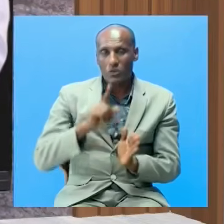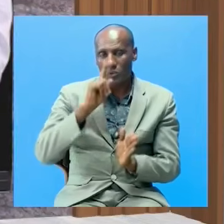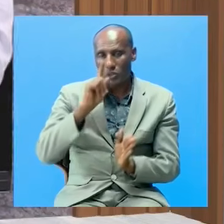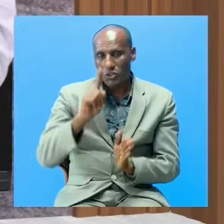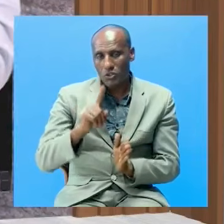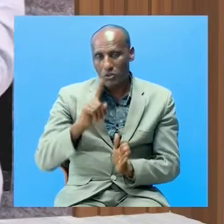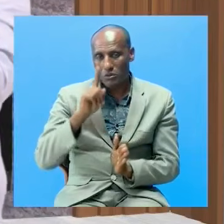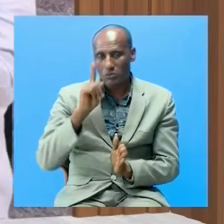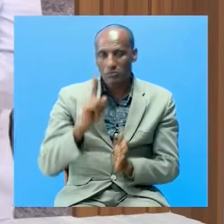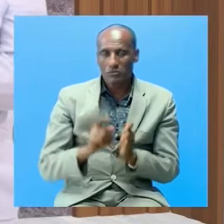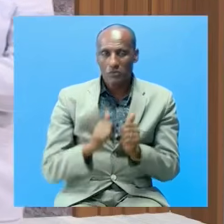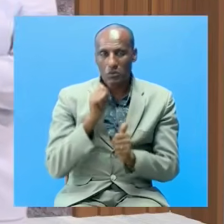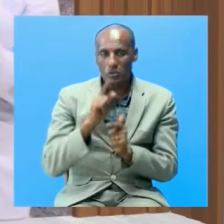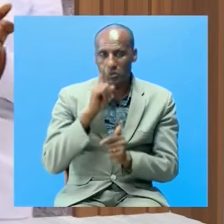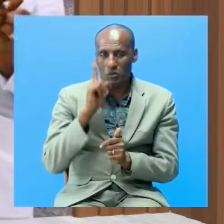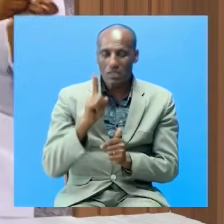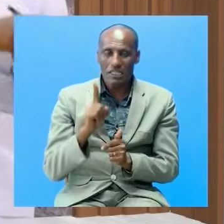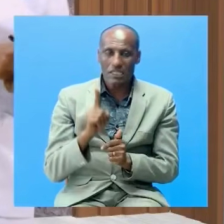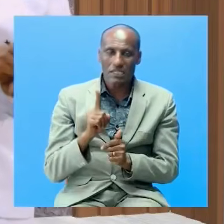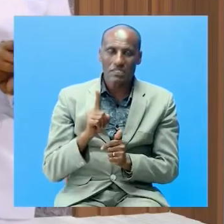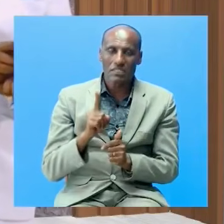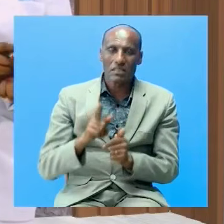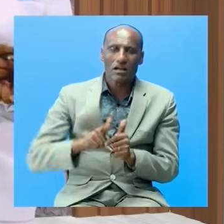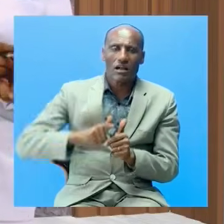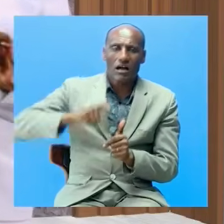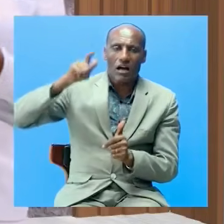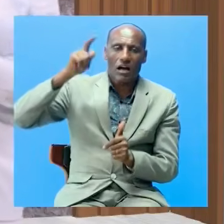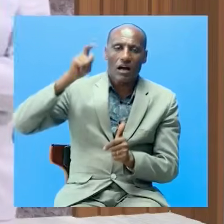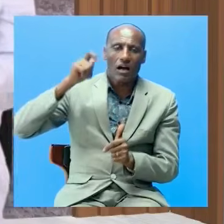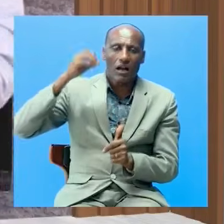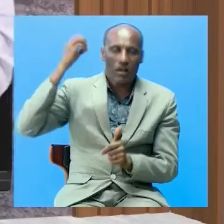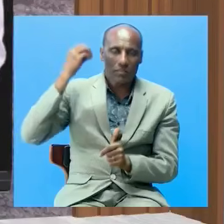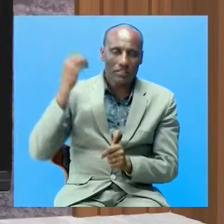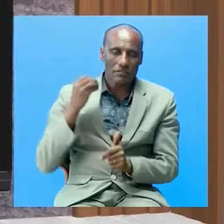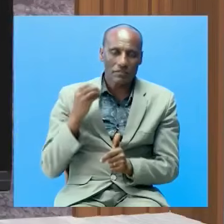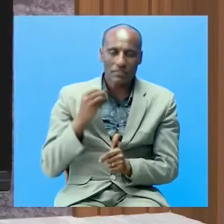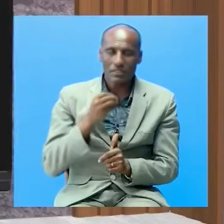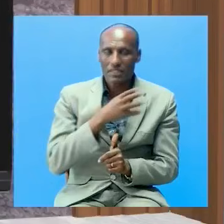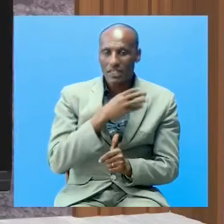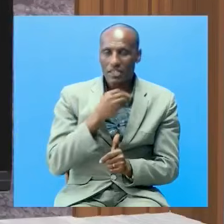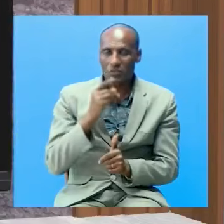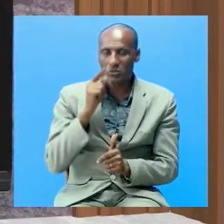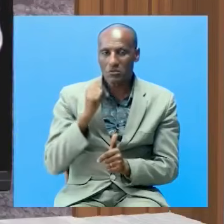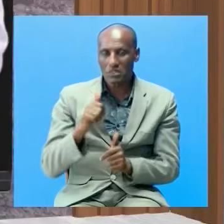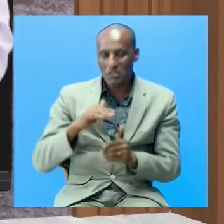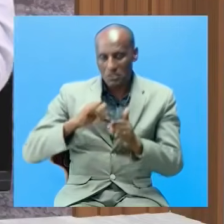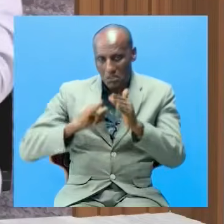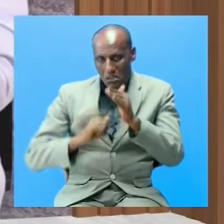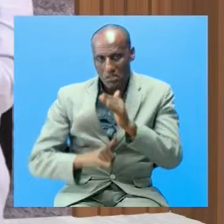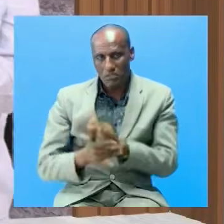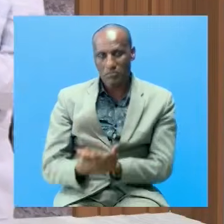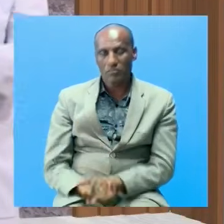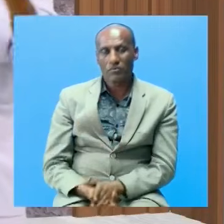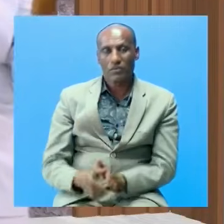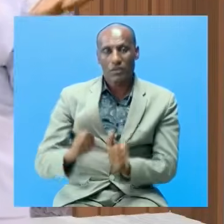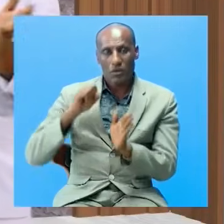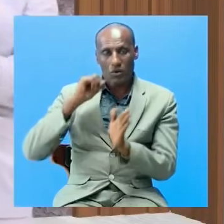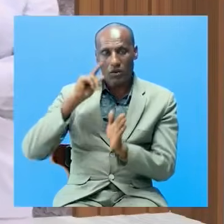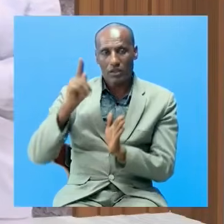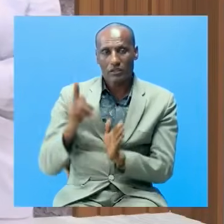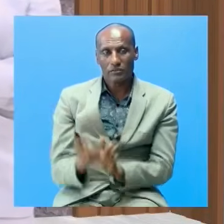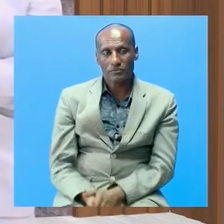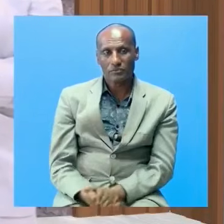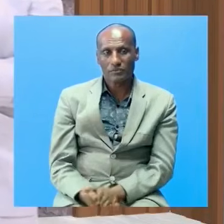identify which one has a greatest possibility, on which case that we are certain, and on which one is just